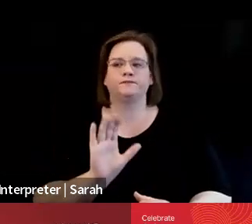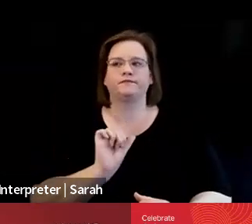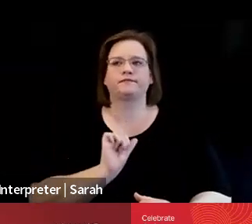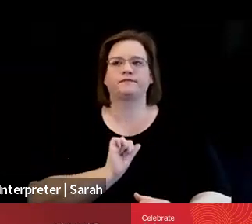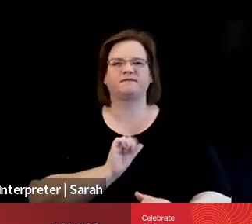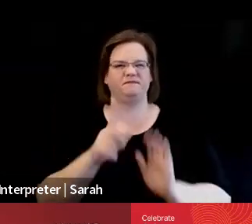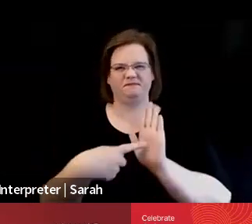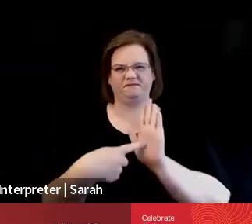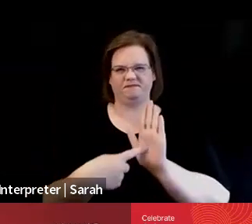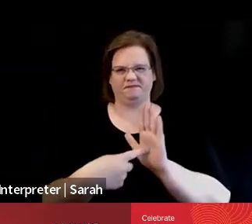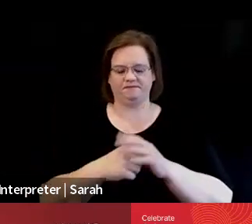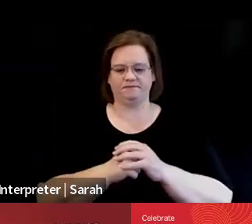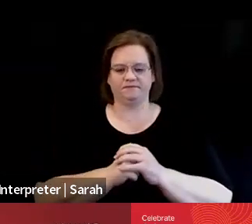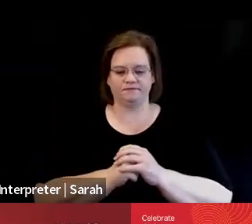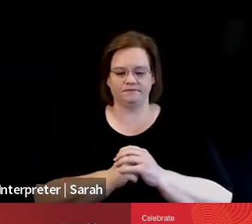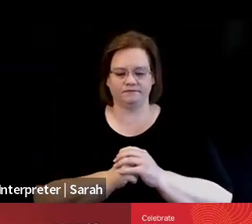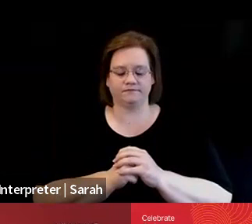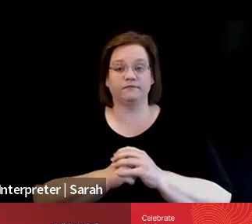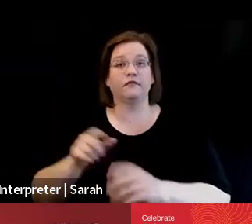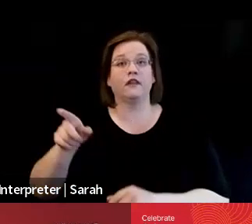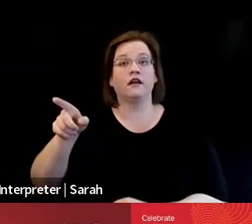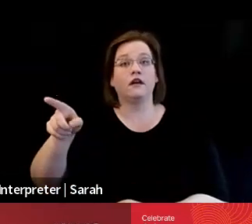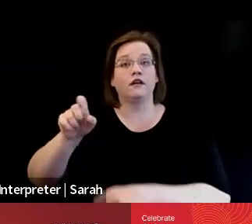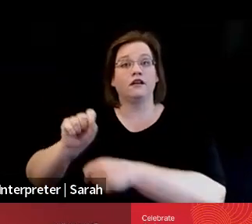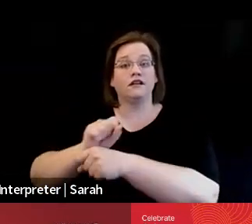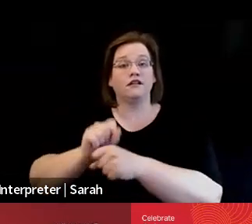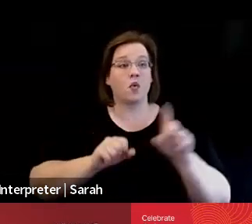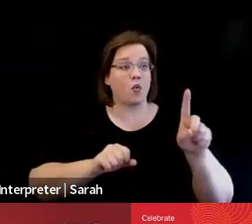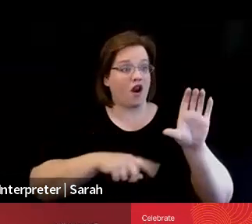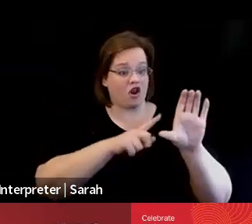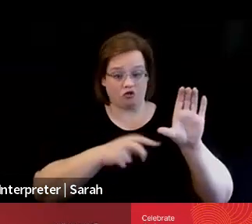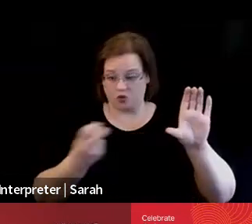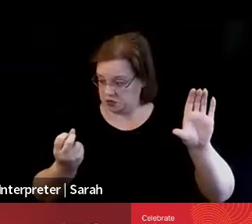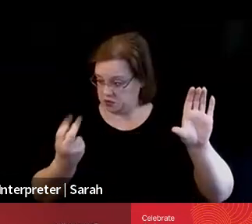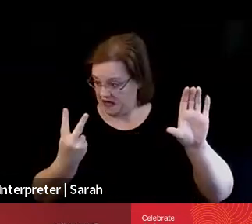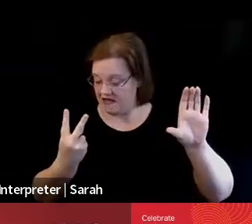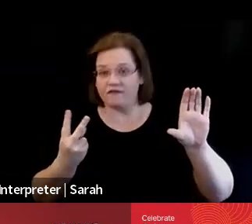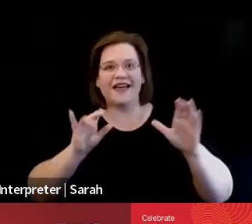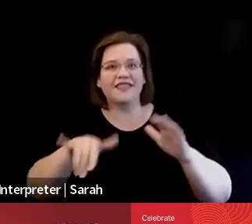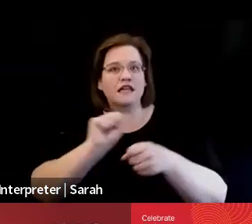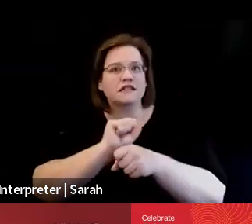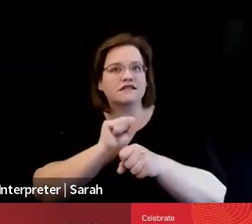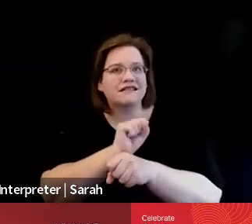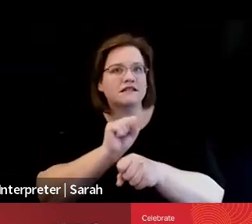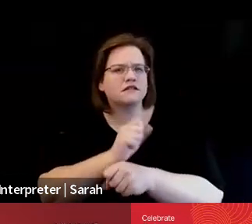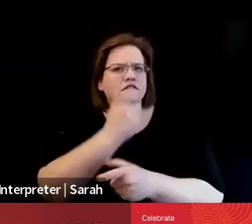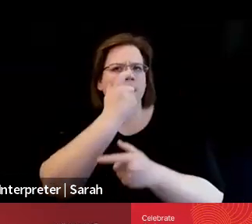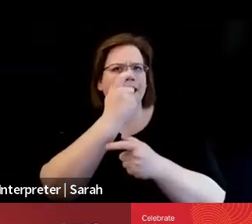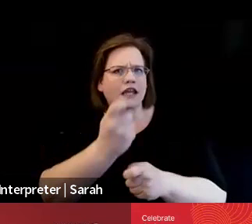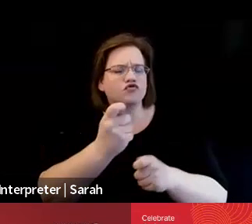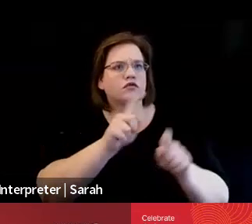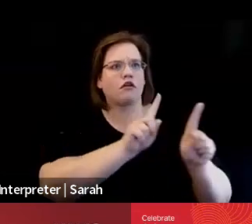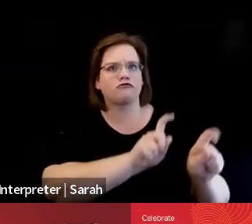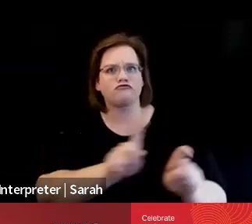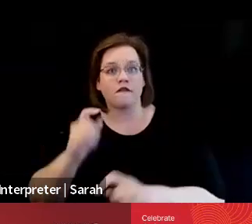just to give an example of the statistics that Alison quoted of 12 out of 100, which is really low. It would be interesting if in that survey, they